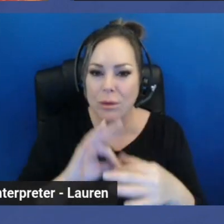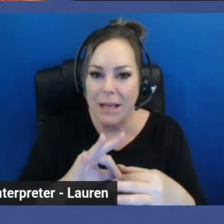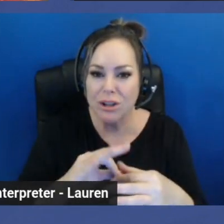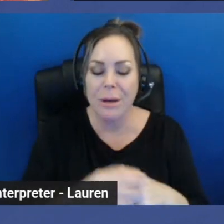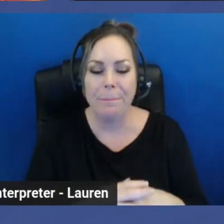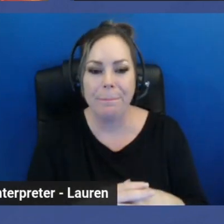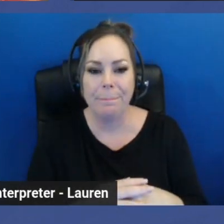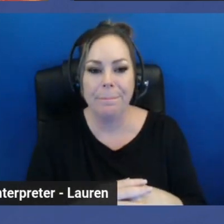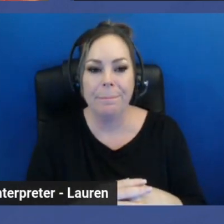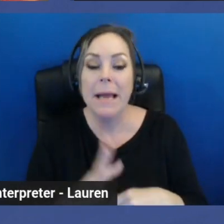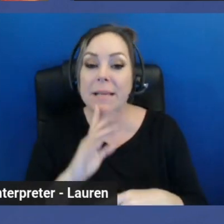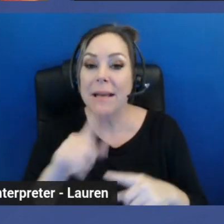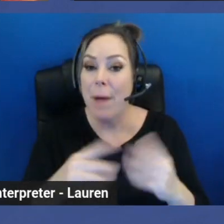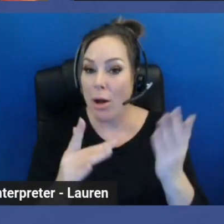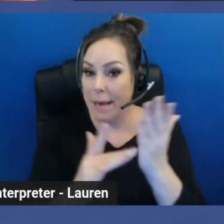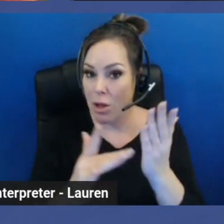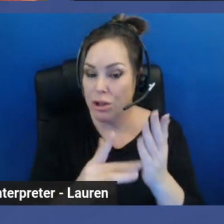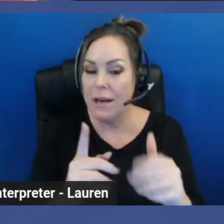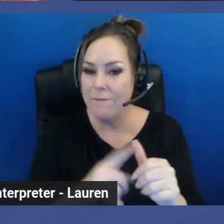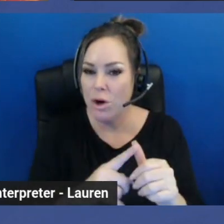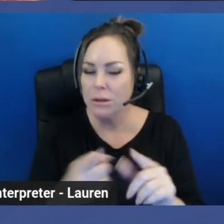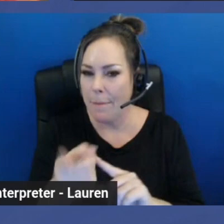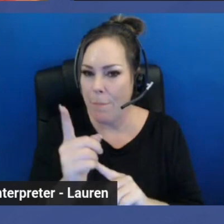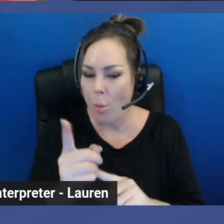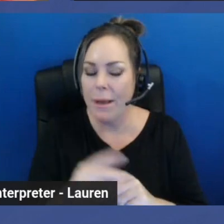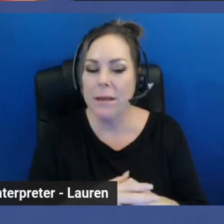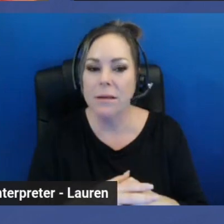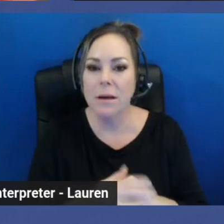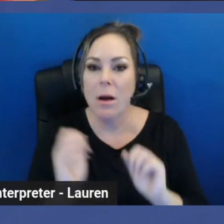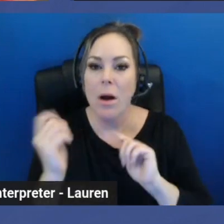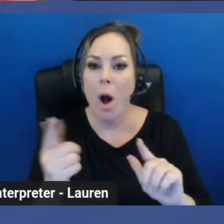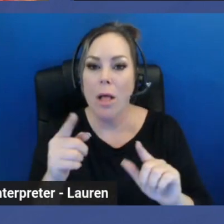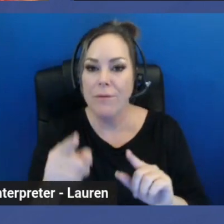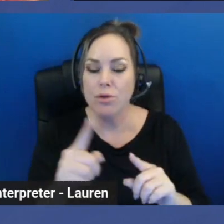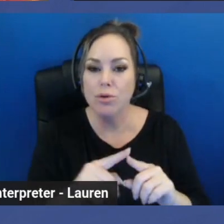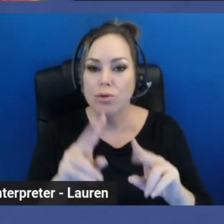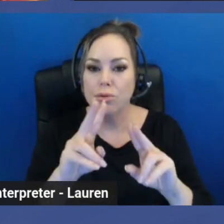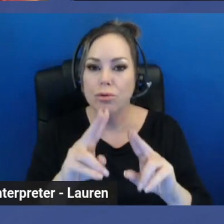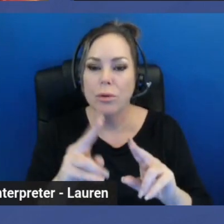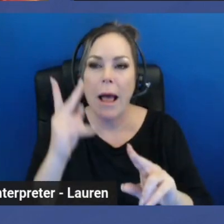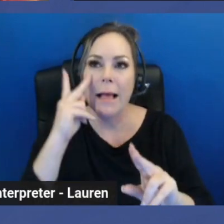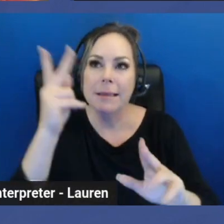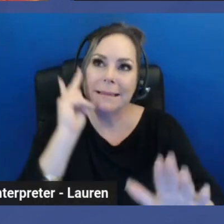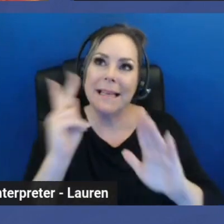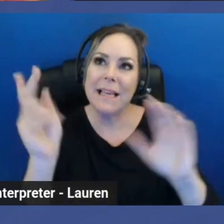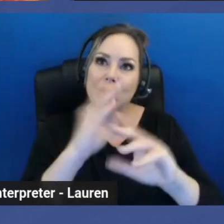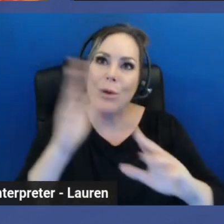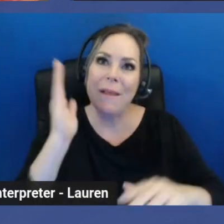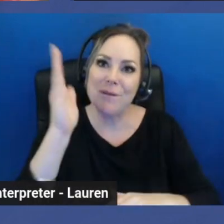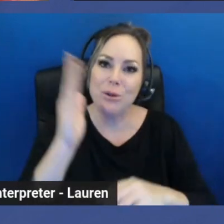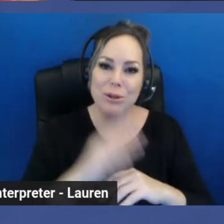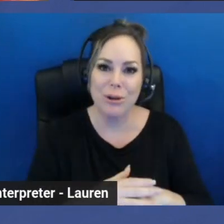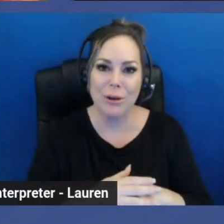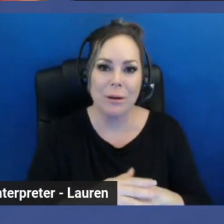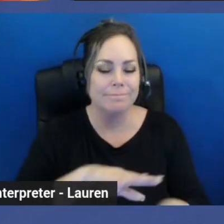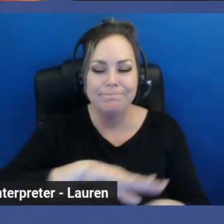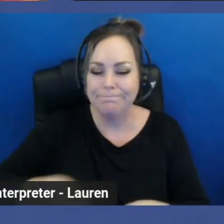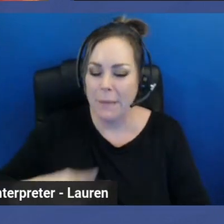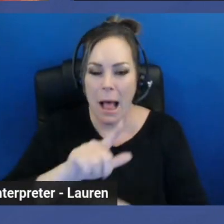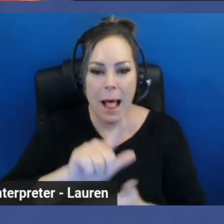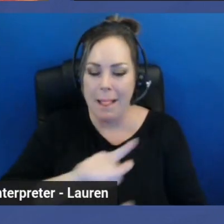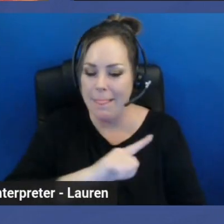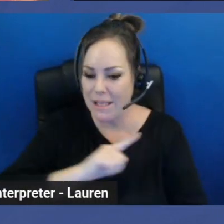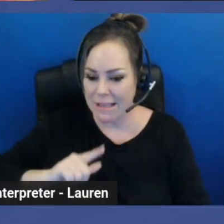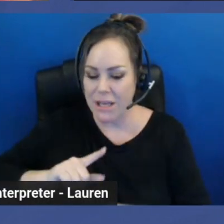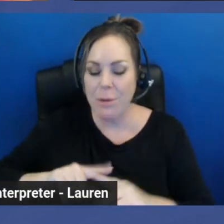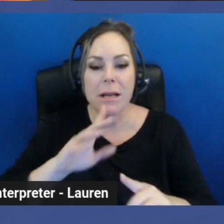of technology, I want to just take a second for all of you to look into the future with me, not talking about legislation now, but I